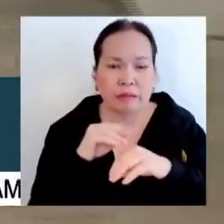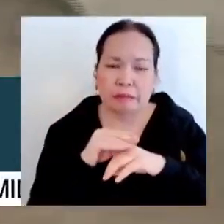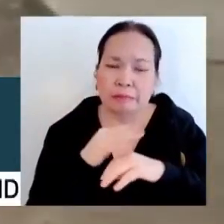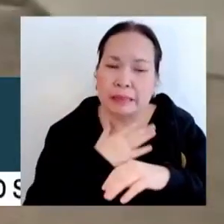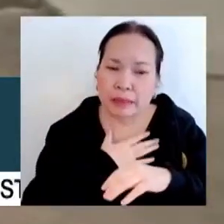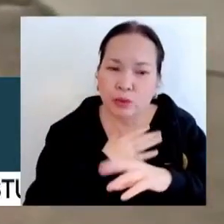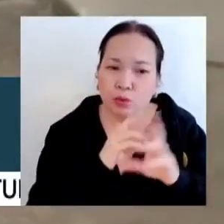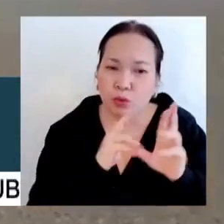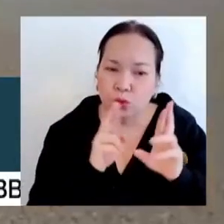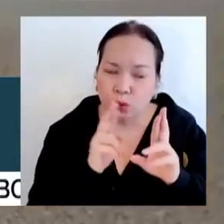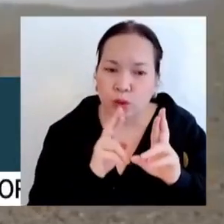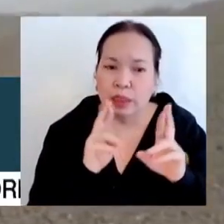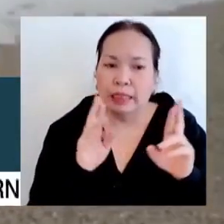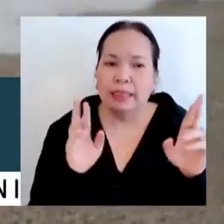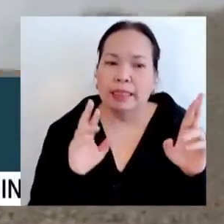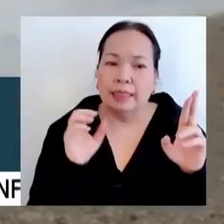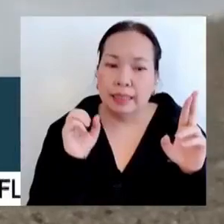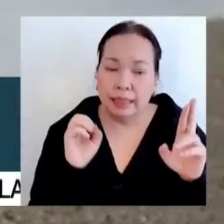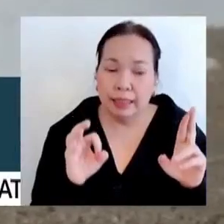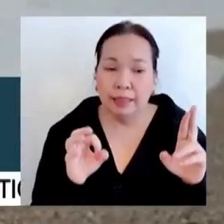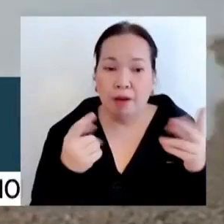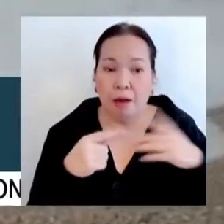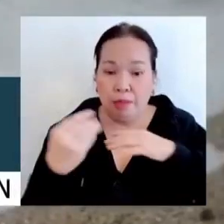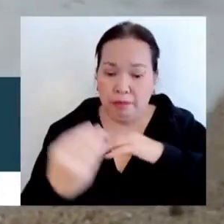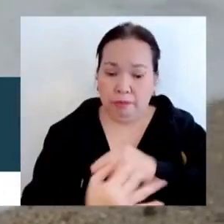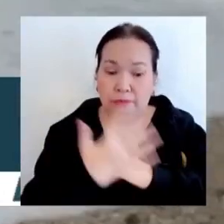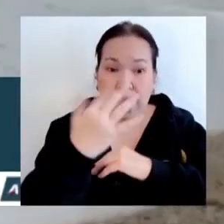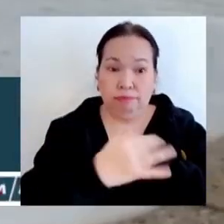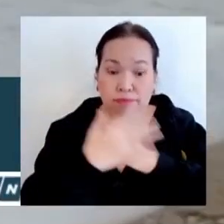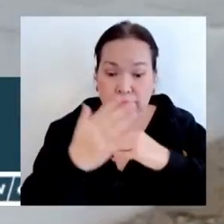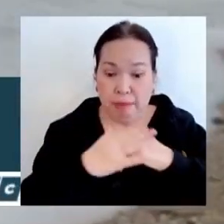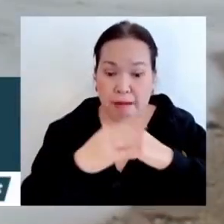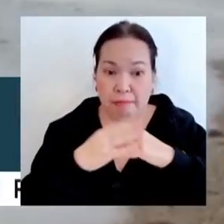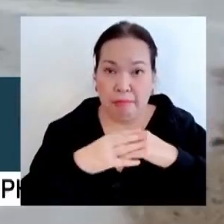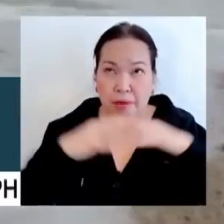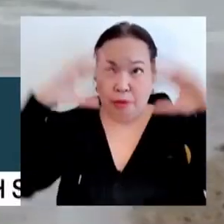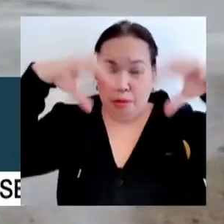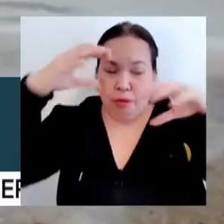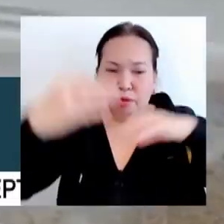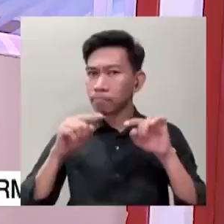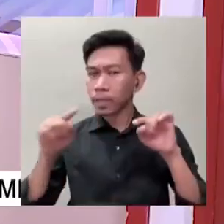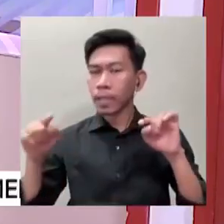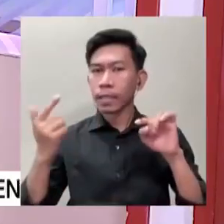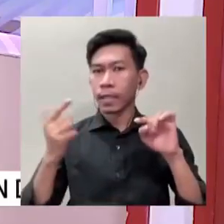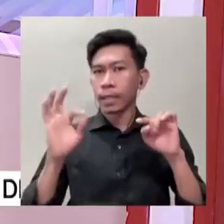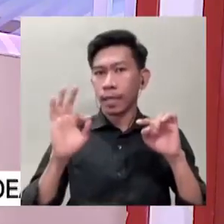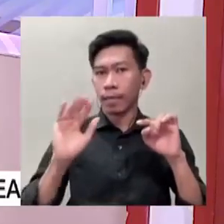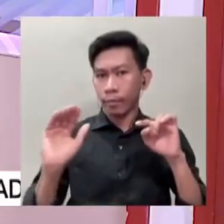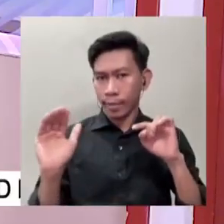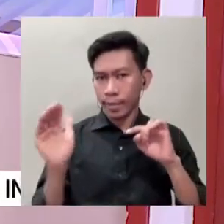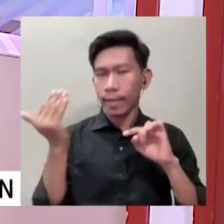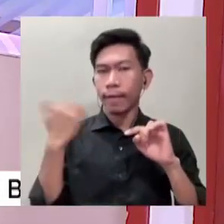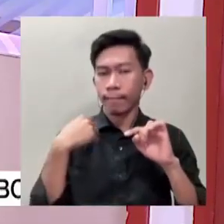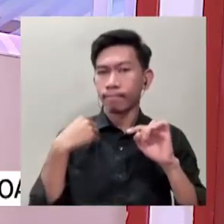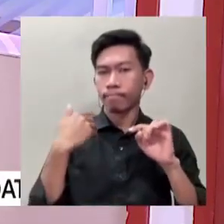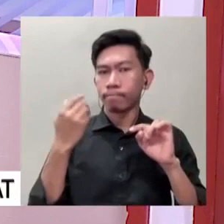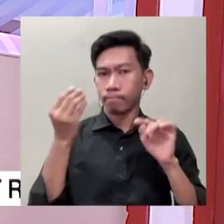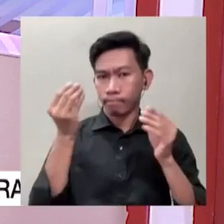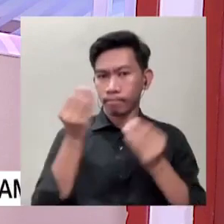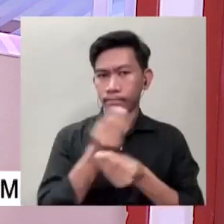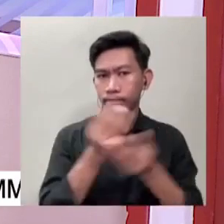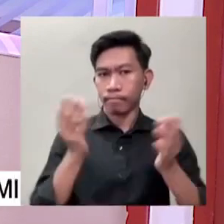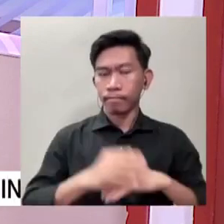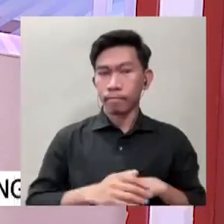preparation and caution, especially for those living in low-lying and landslide-prone areas. President Ferdinand Marcos Jr. lifts